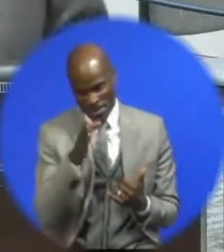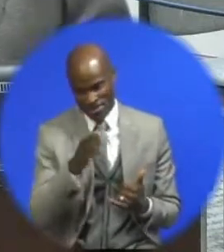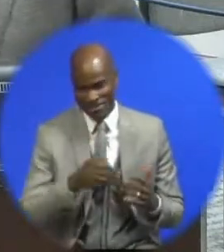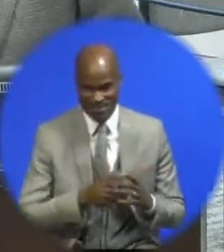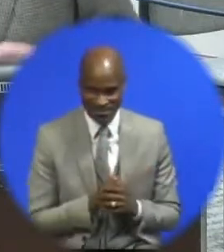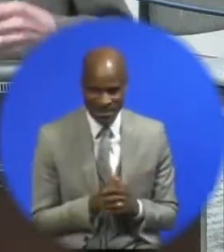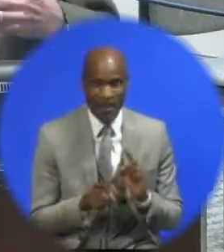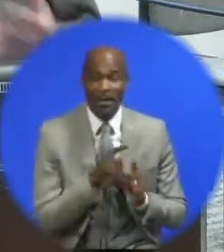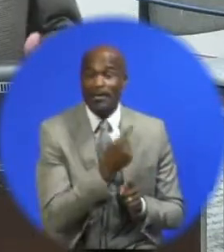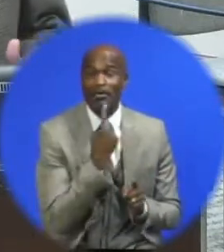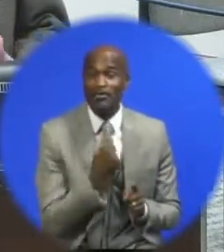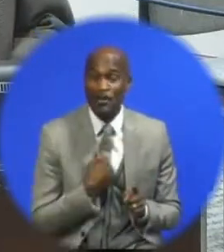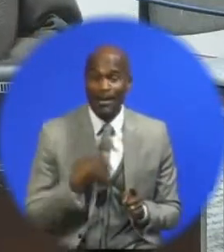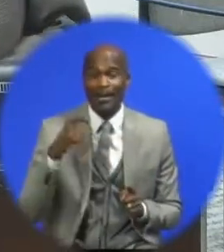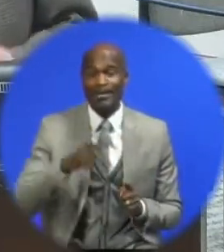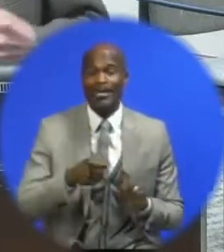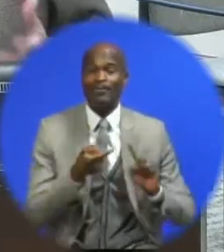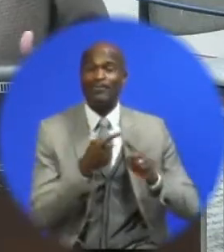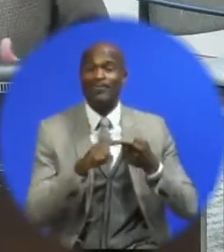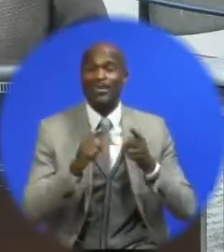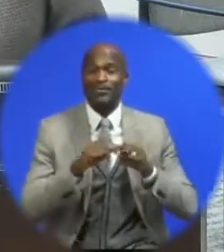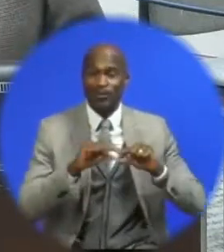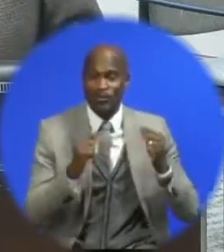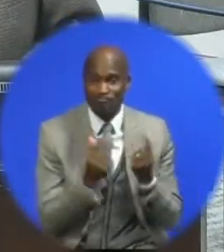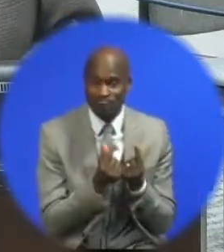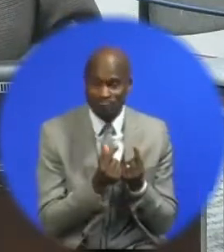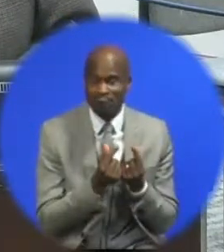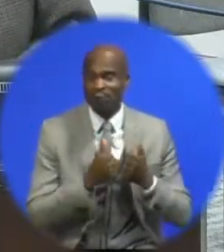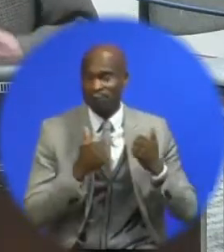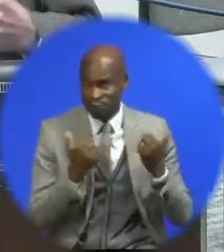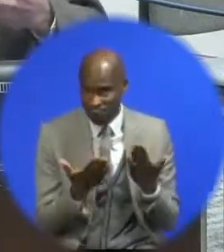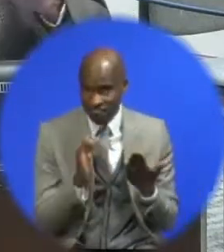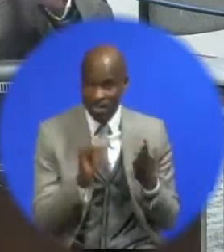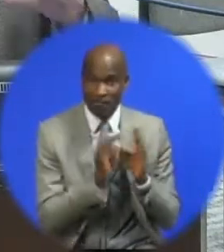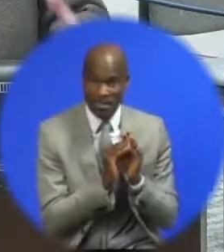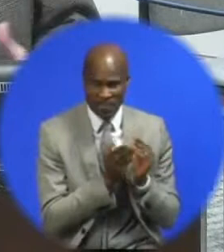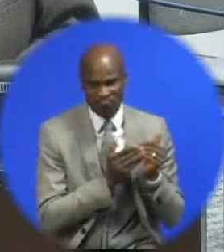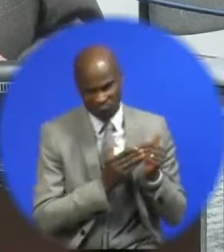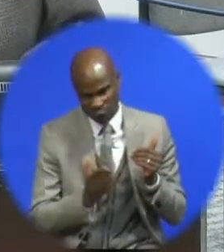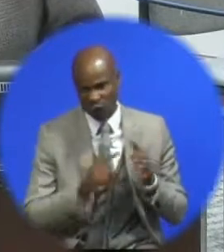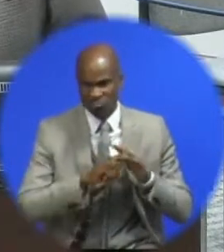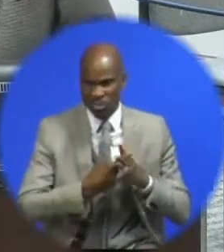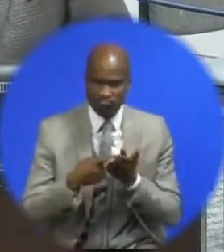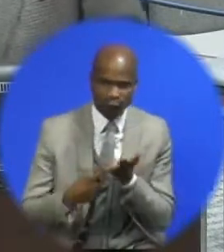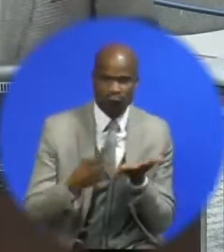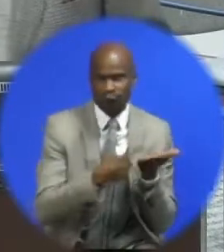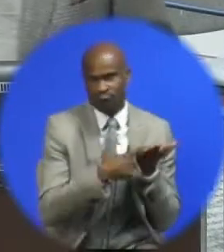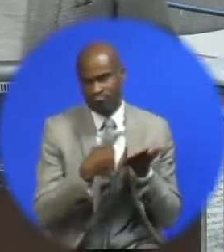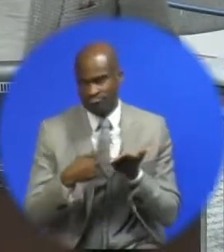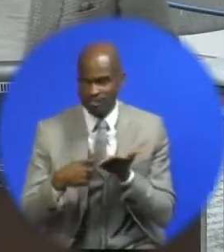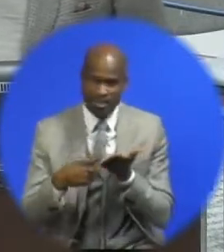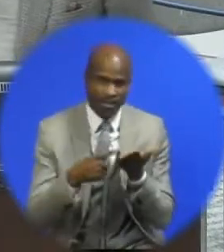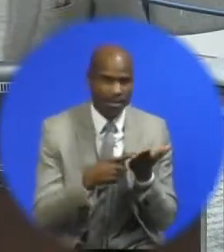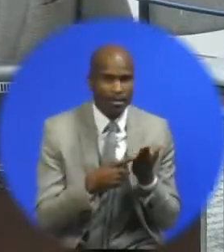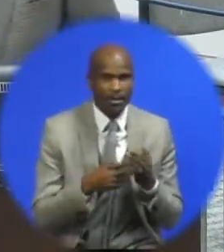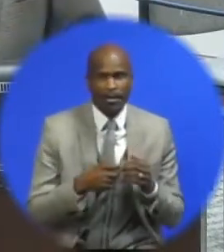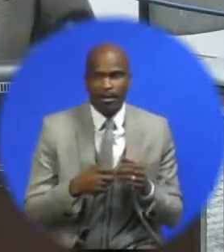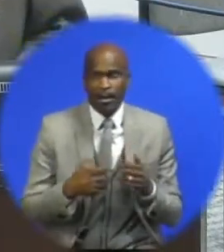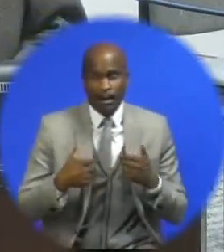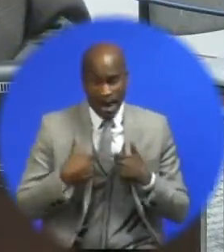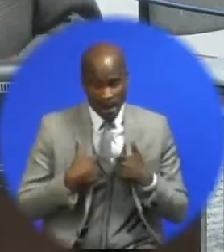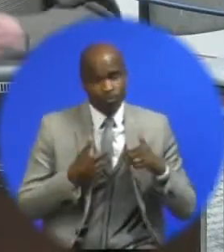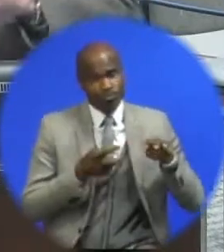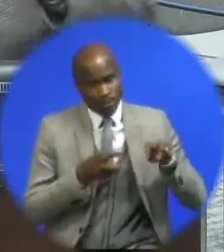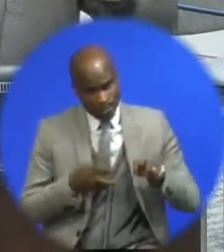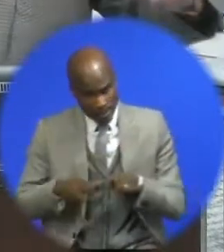a friends group. And from that meeting, we started talking about it. And so I was transitioning out as vice president of